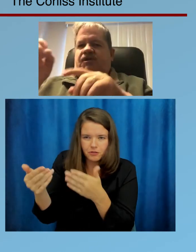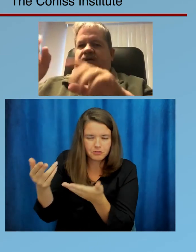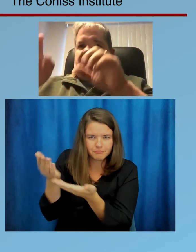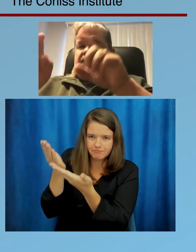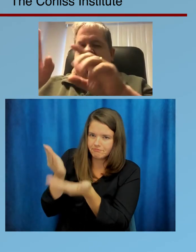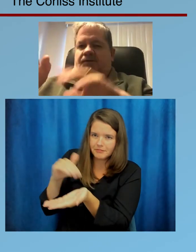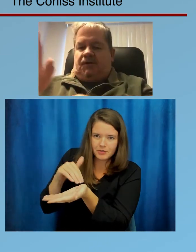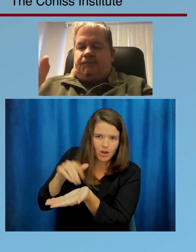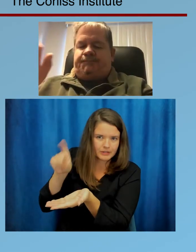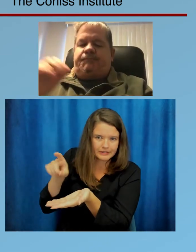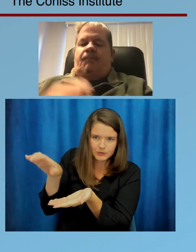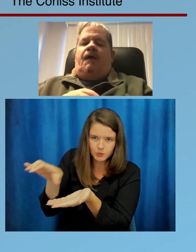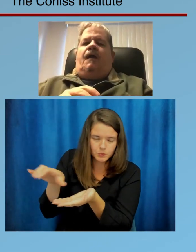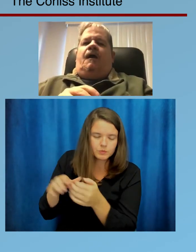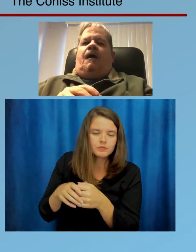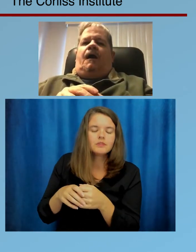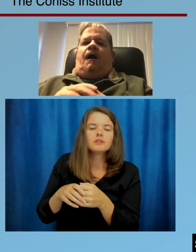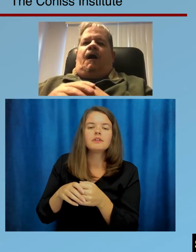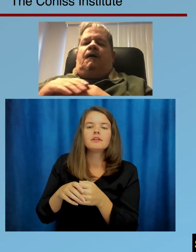he or she needs to do.